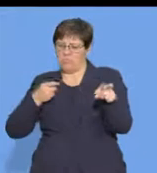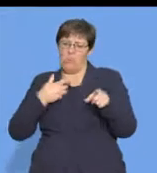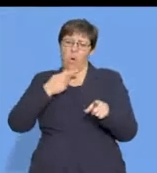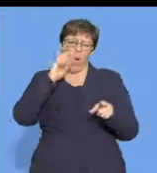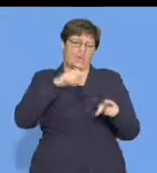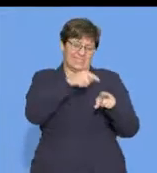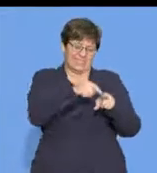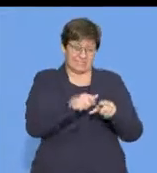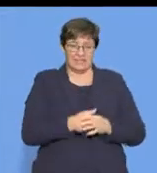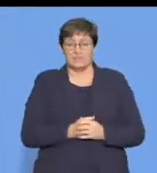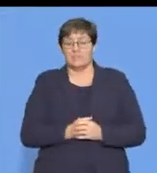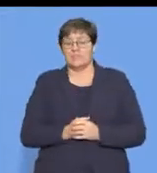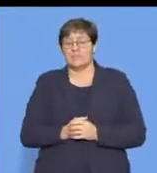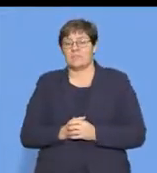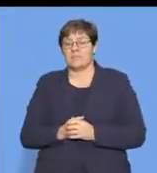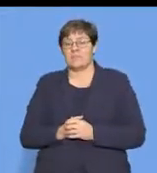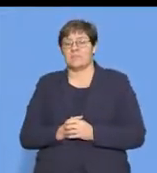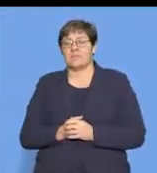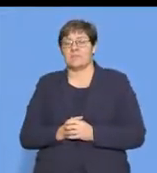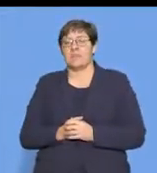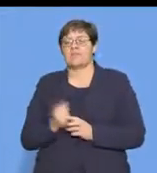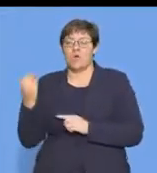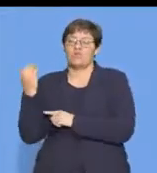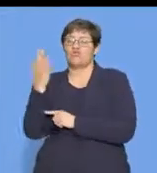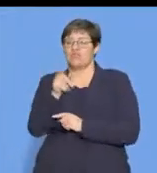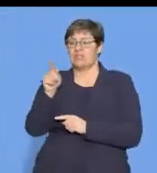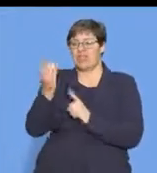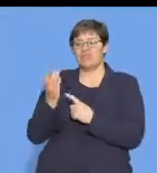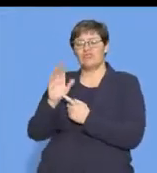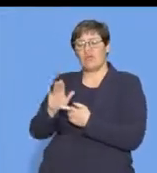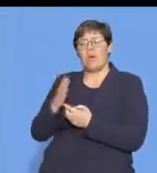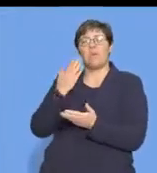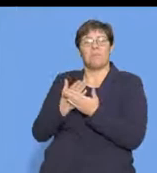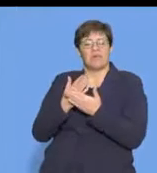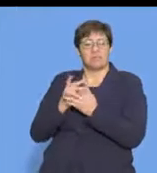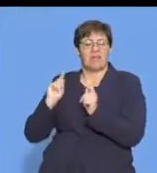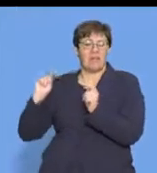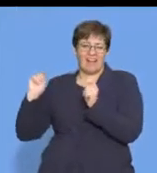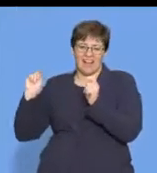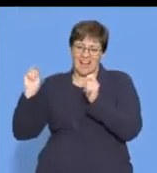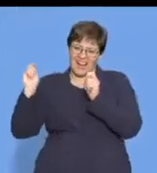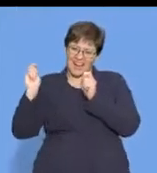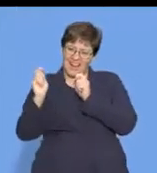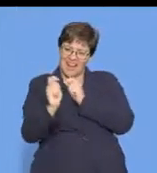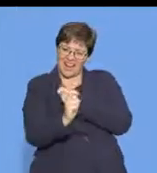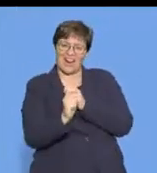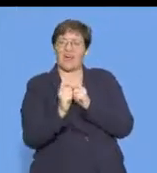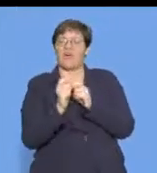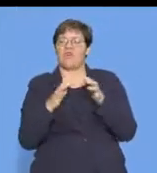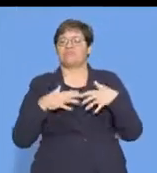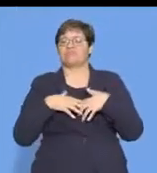All right, and then we've got here a phylogenetic tree showing the possible evolutionary relationship, and here we can see we've